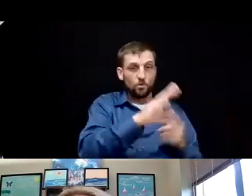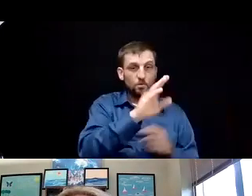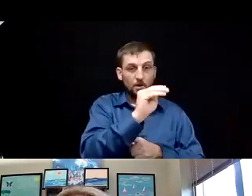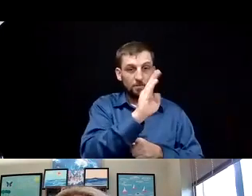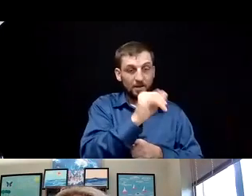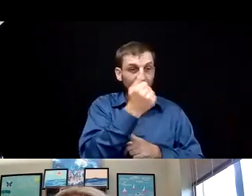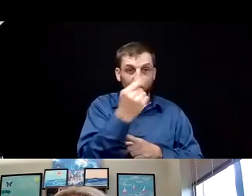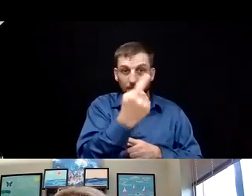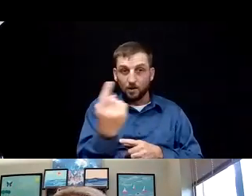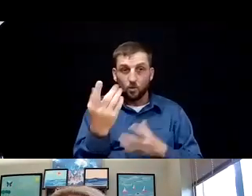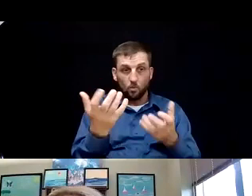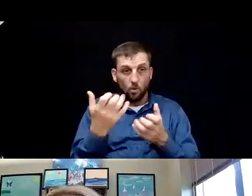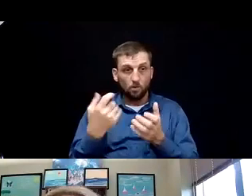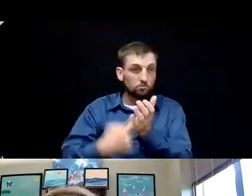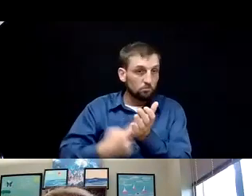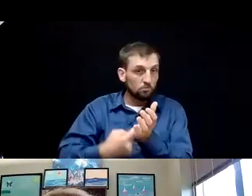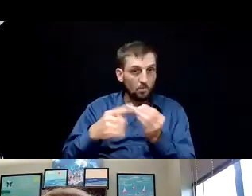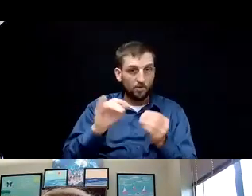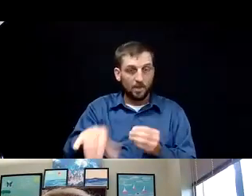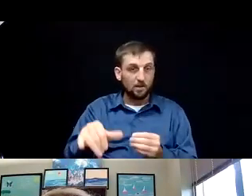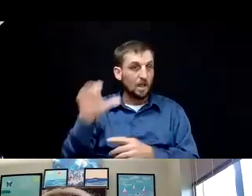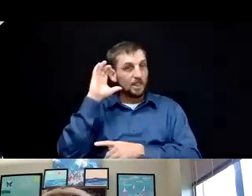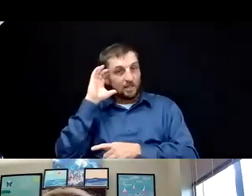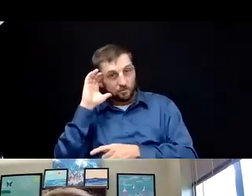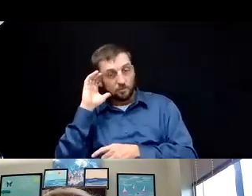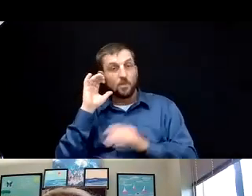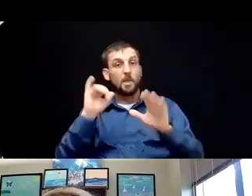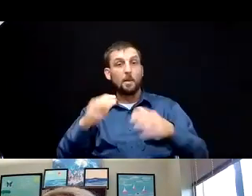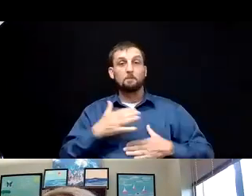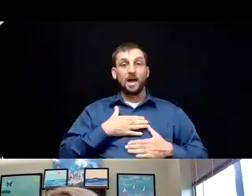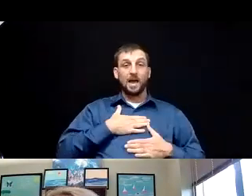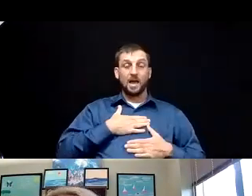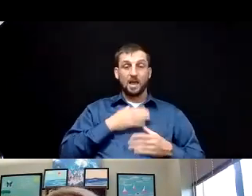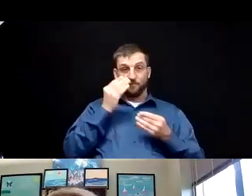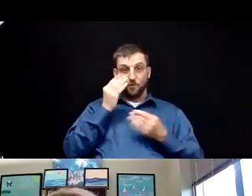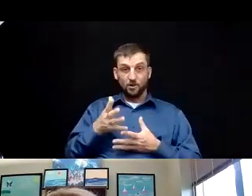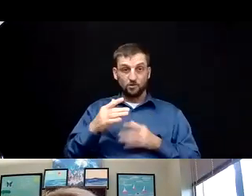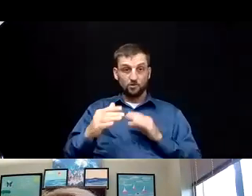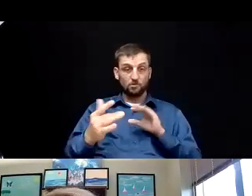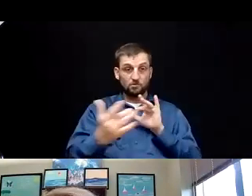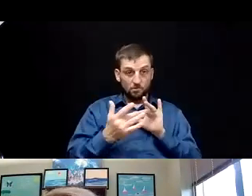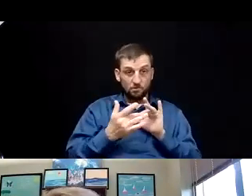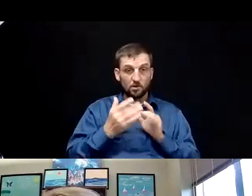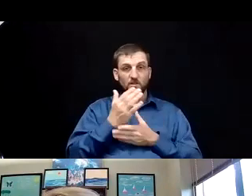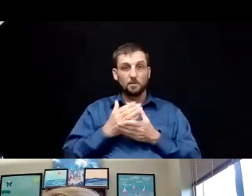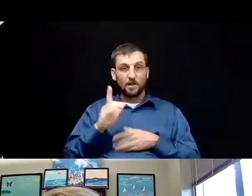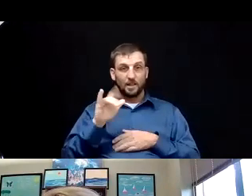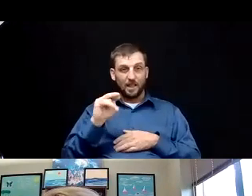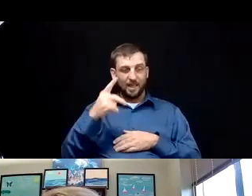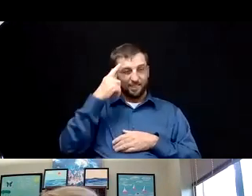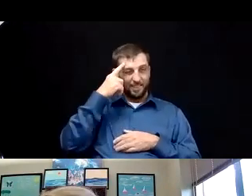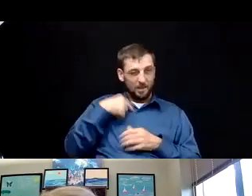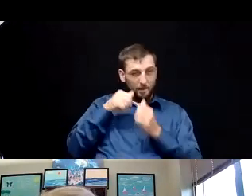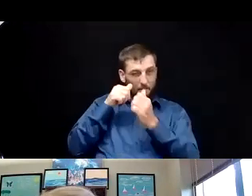conversations and being part of those listening sessions with us. So there's my information as well as some links, and I think we are 1 minute over, so